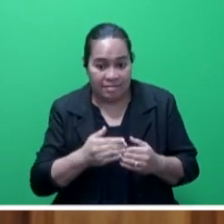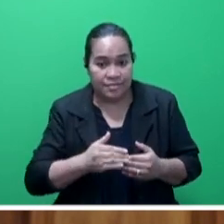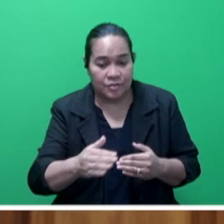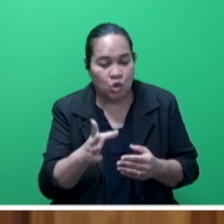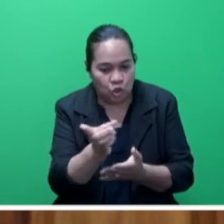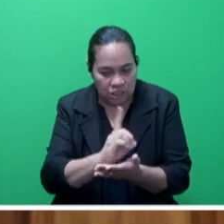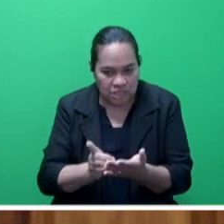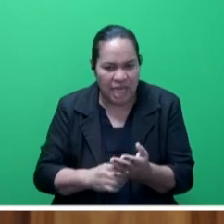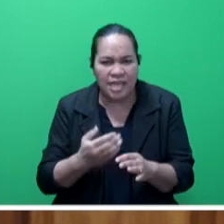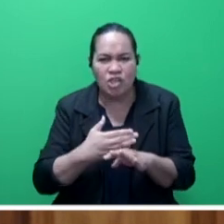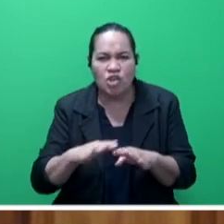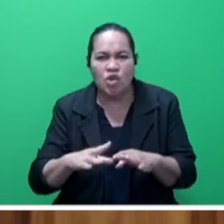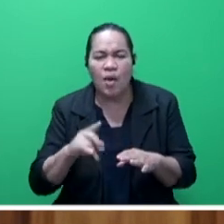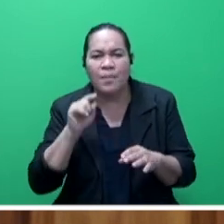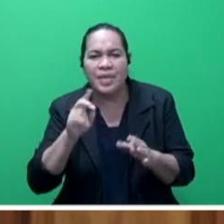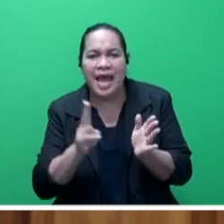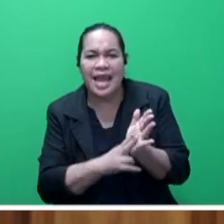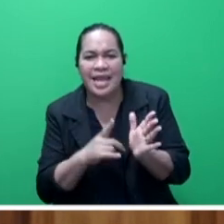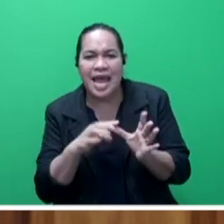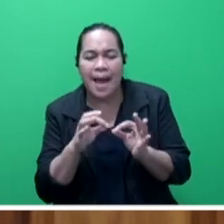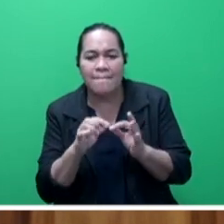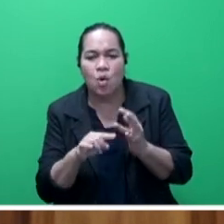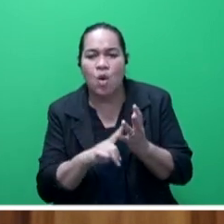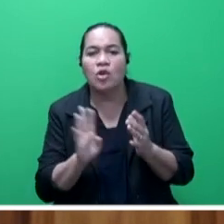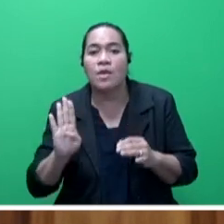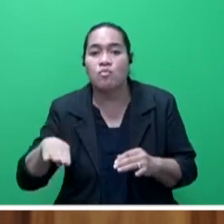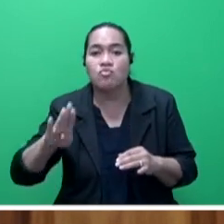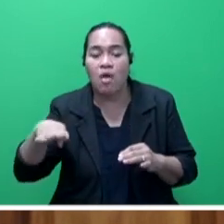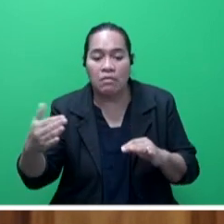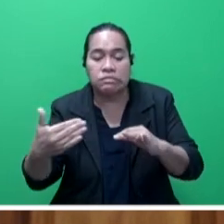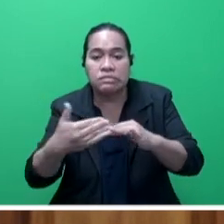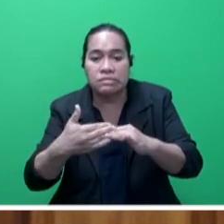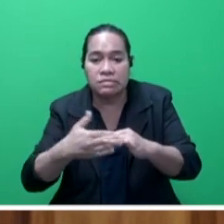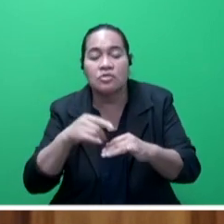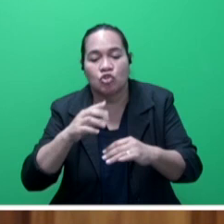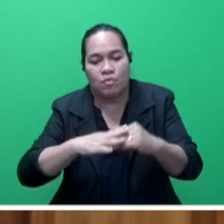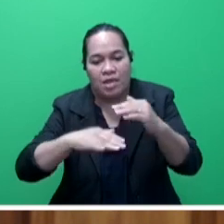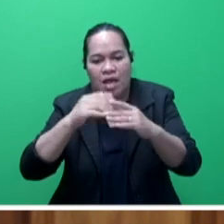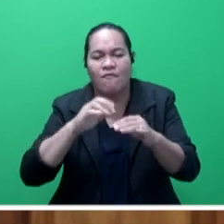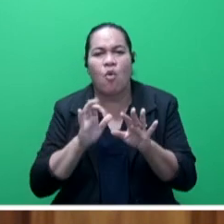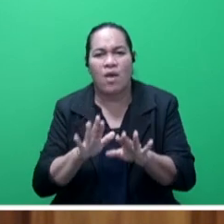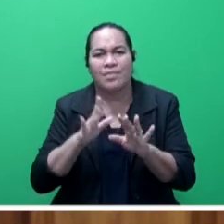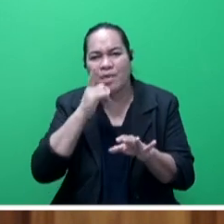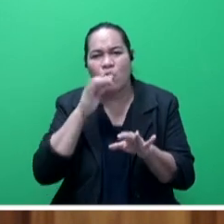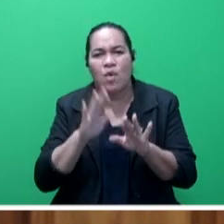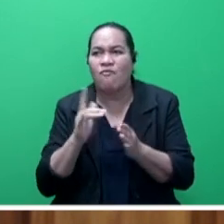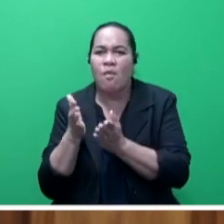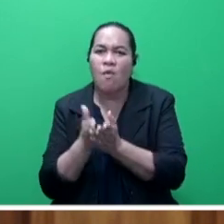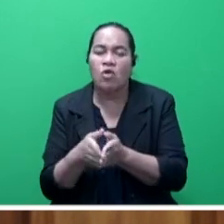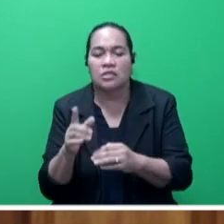build of the new Number Walu passenger services facility and the waiting area, etc., around that particular area, sir. Construction proper